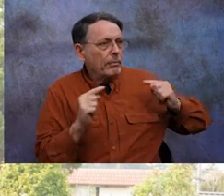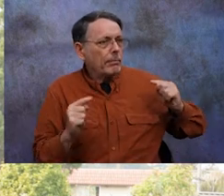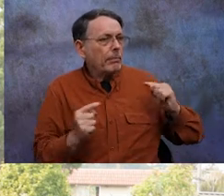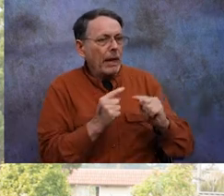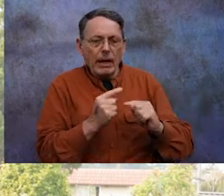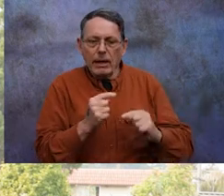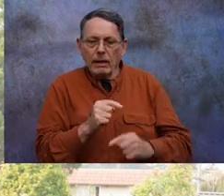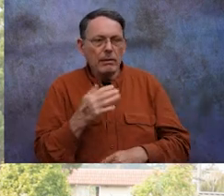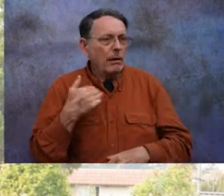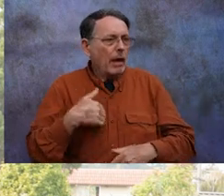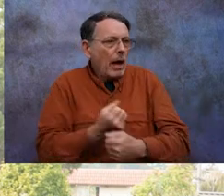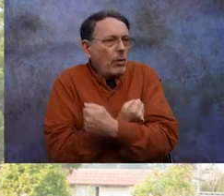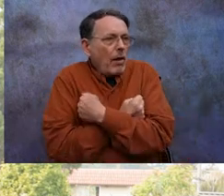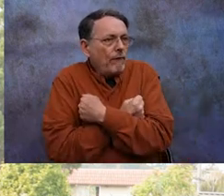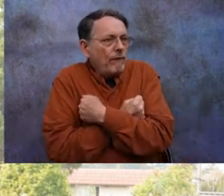and joy,